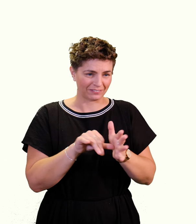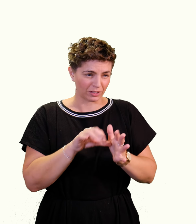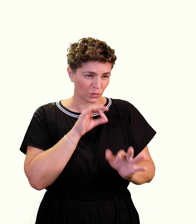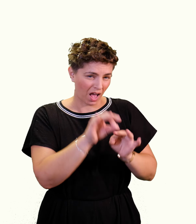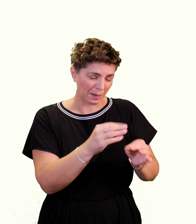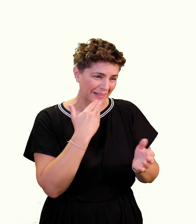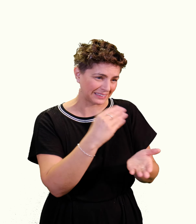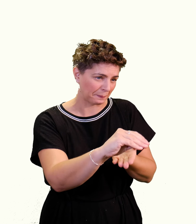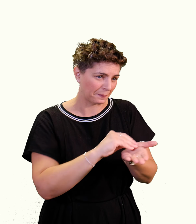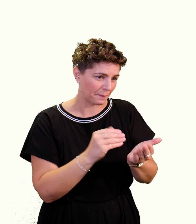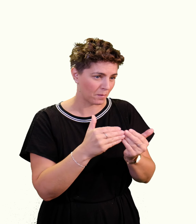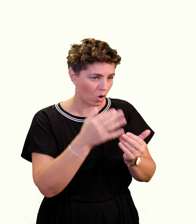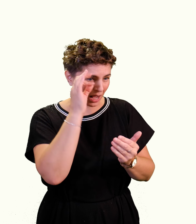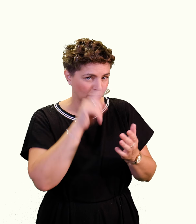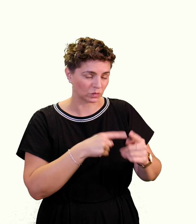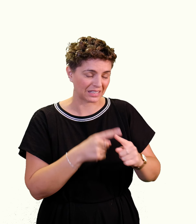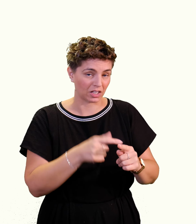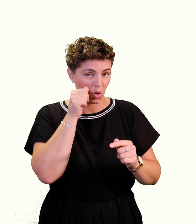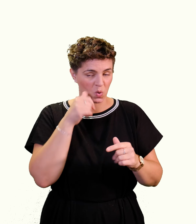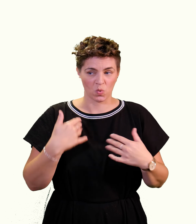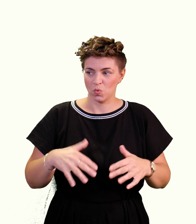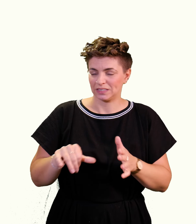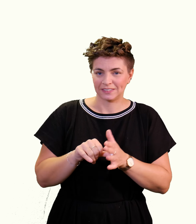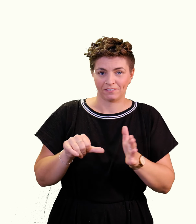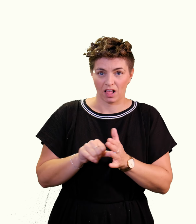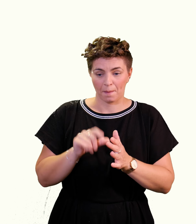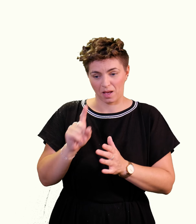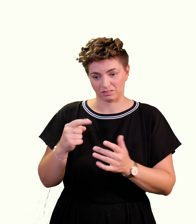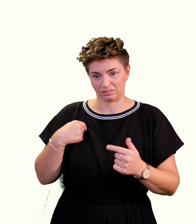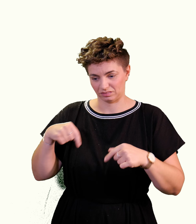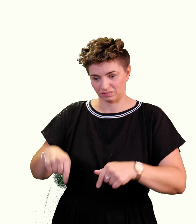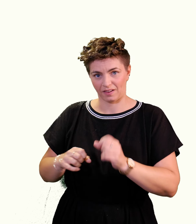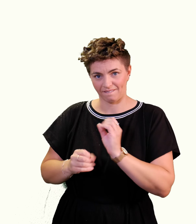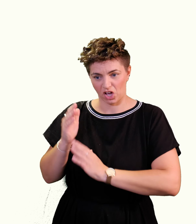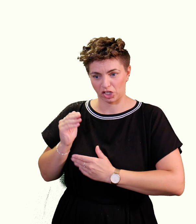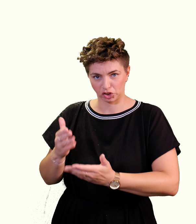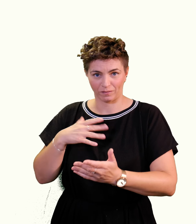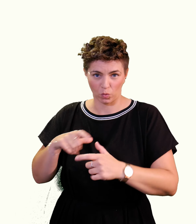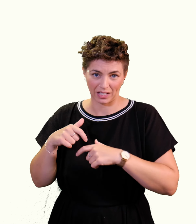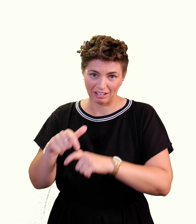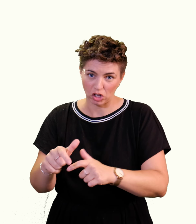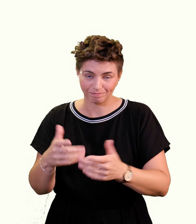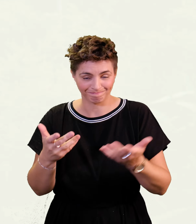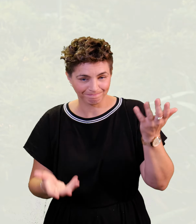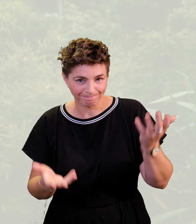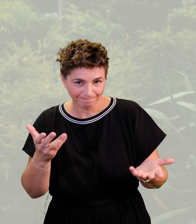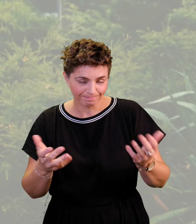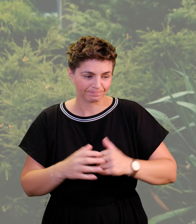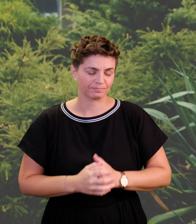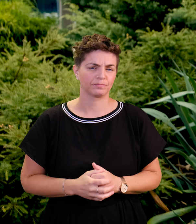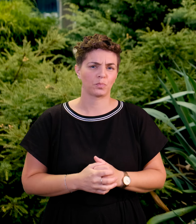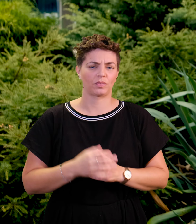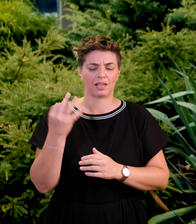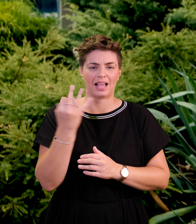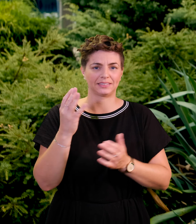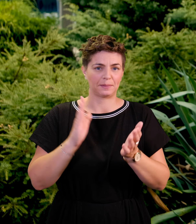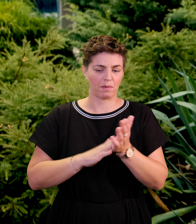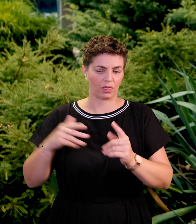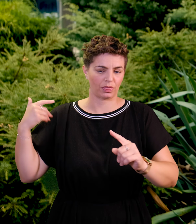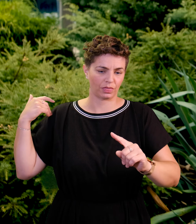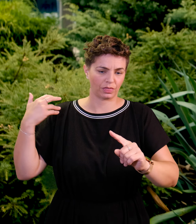difficult questions for me to ask of you. But they are important that you understand the context in which we are operating. For the last 18